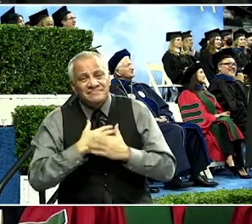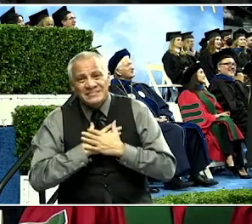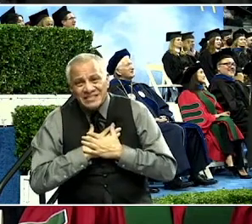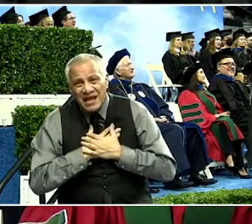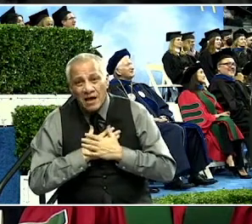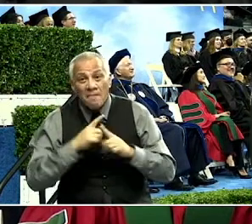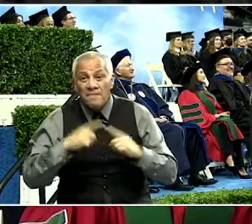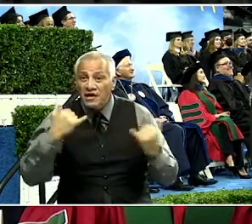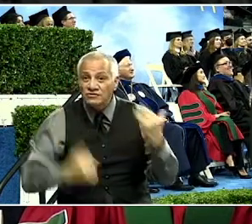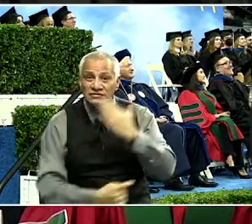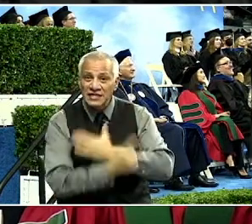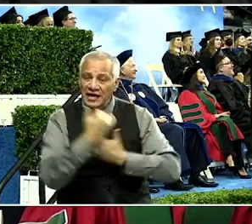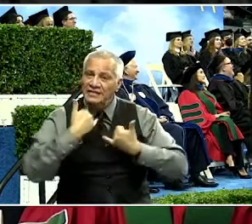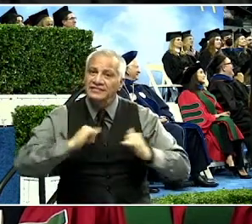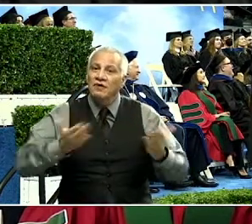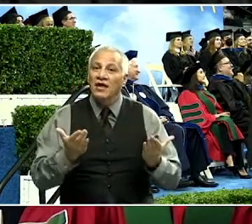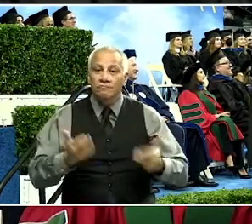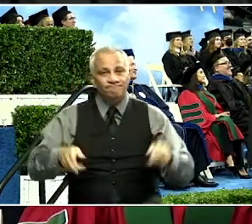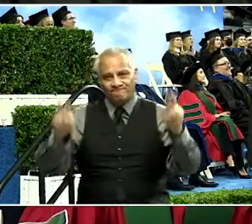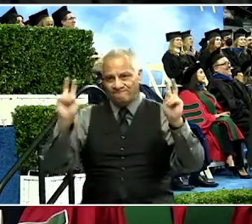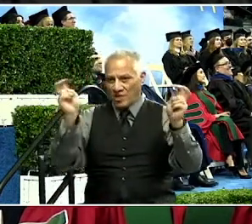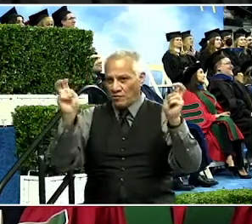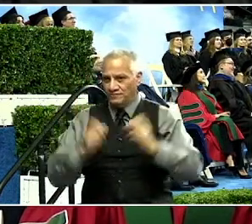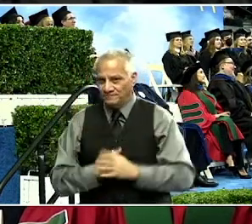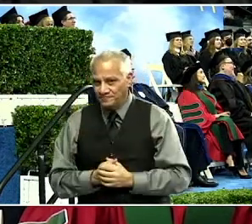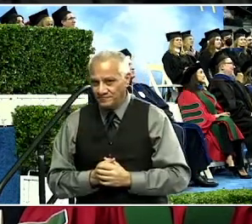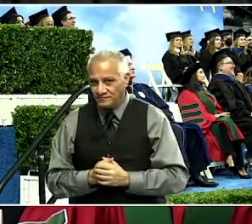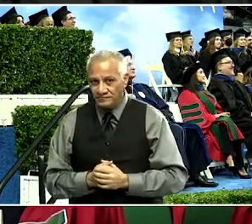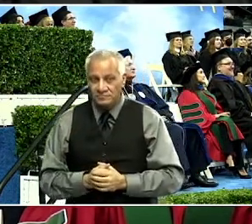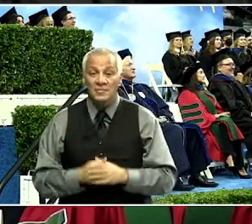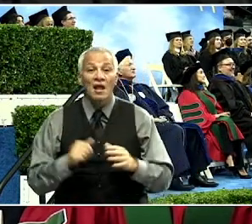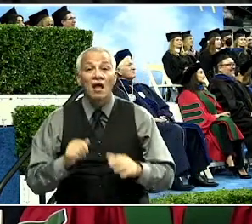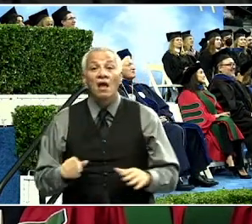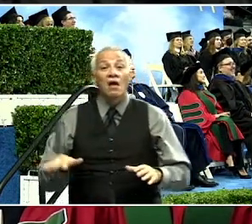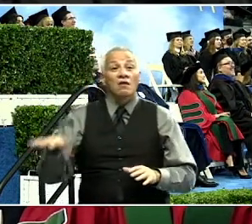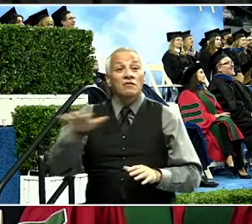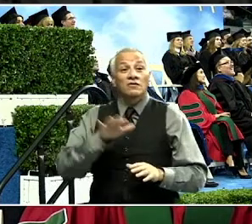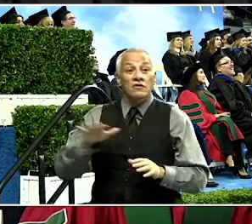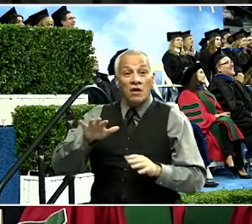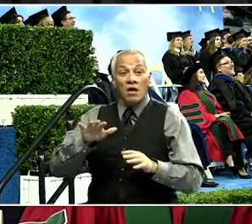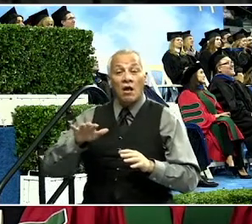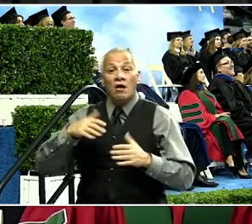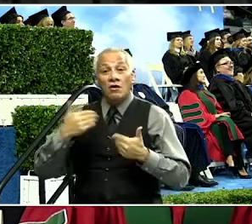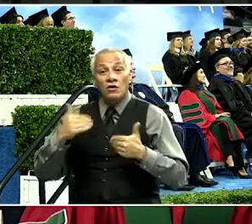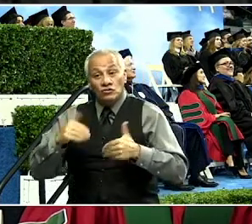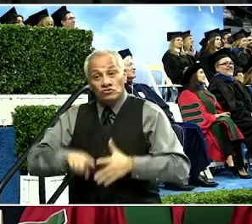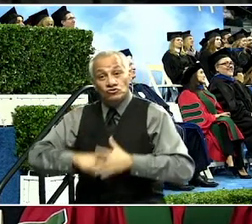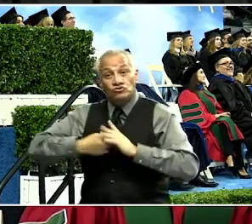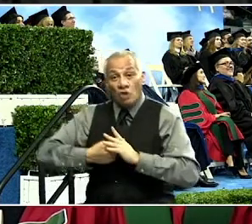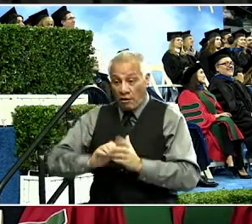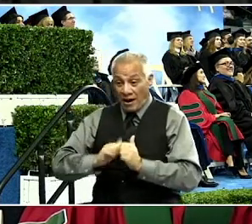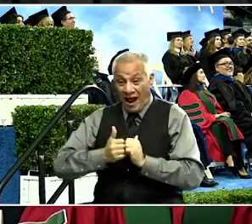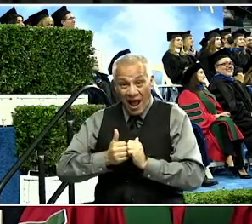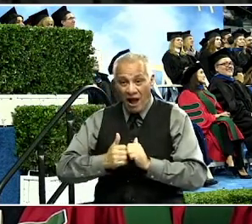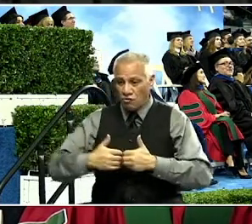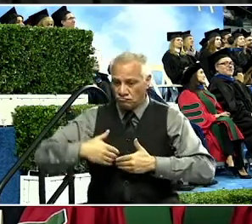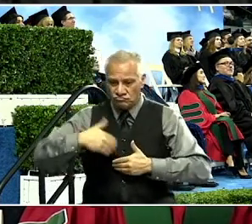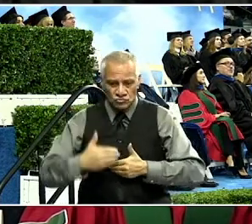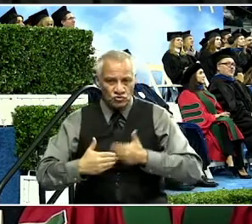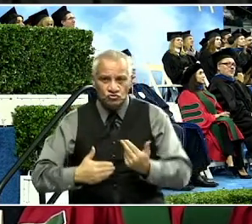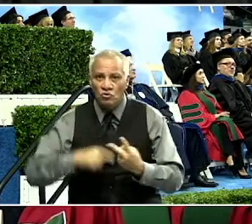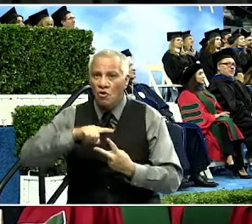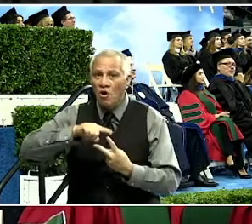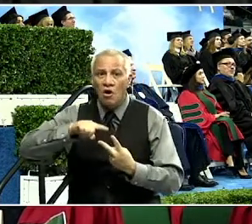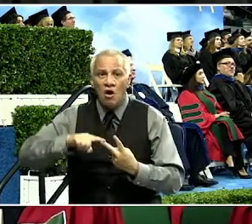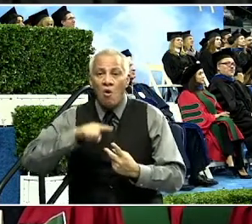here today. Here's a quote. The most exquisite rose in a garden started with but two things, a